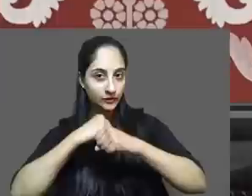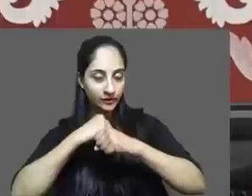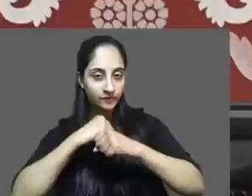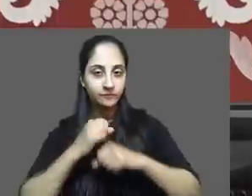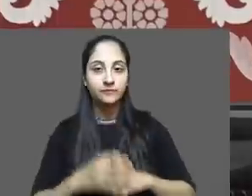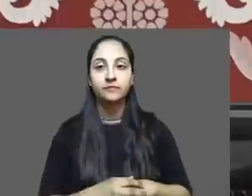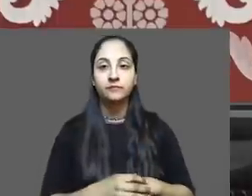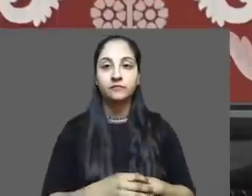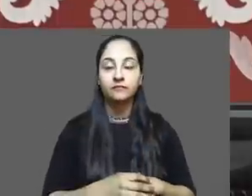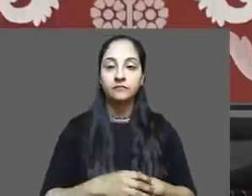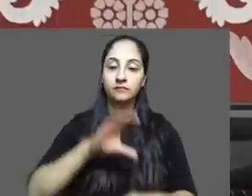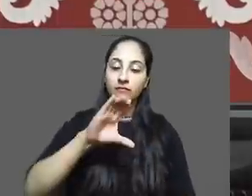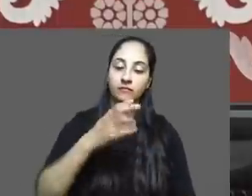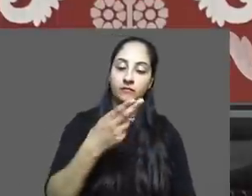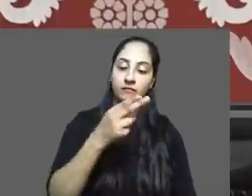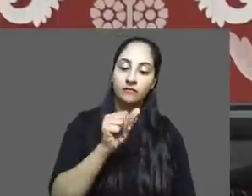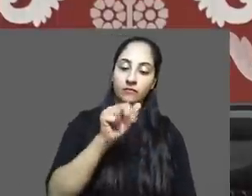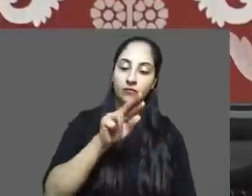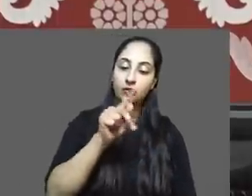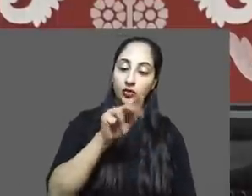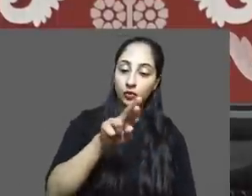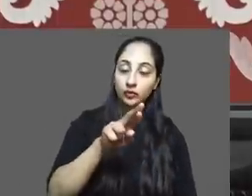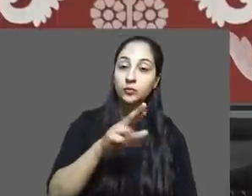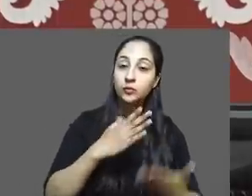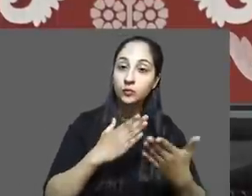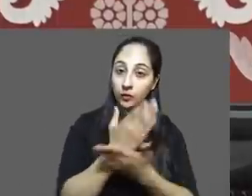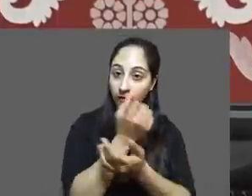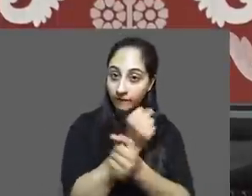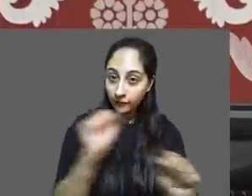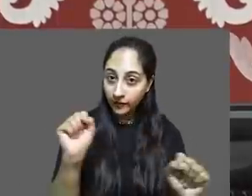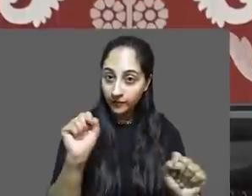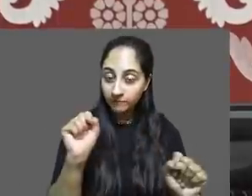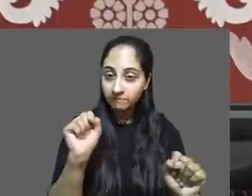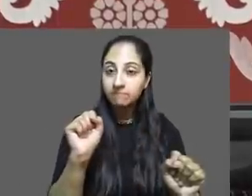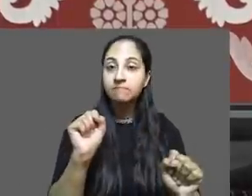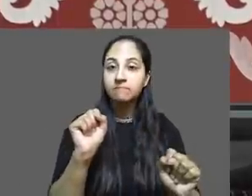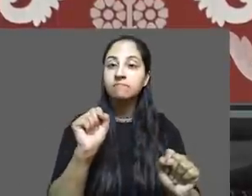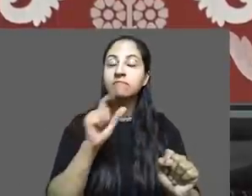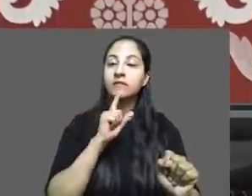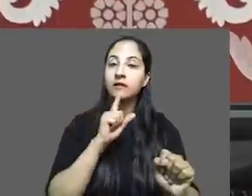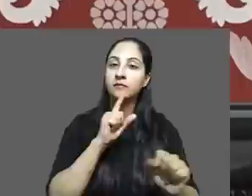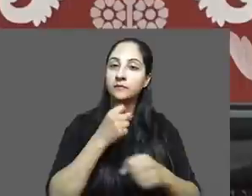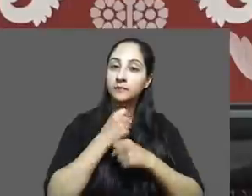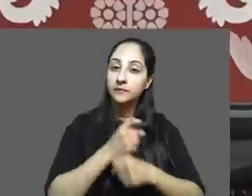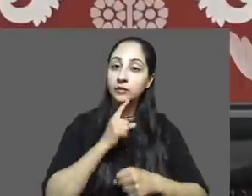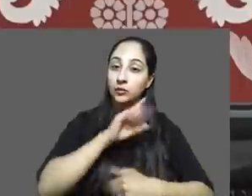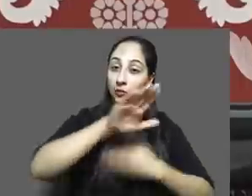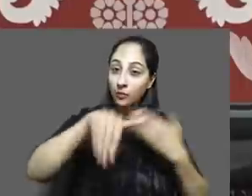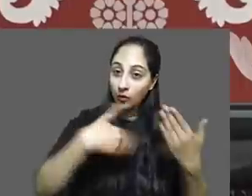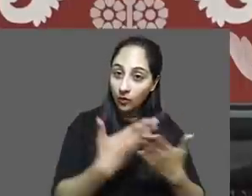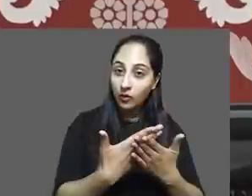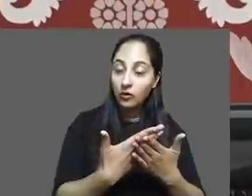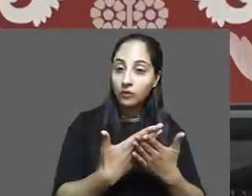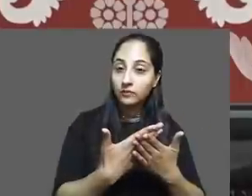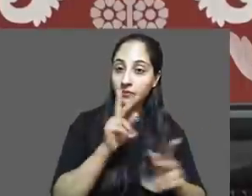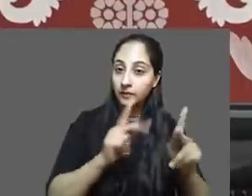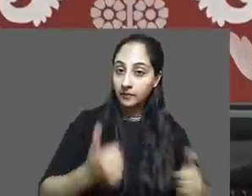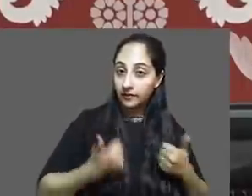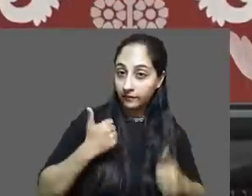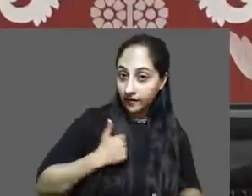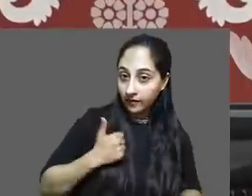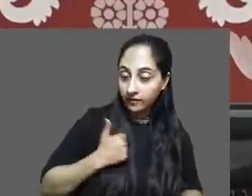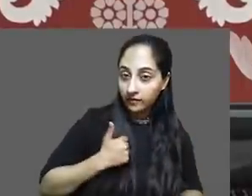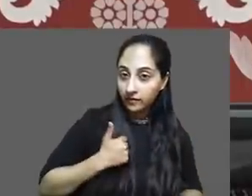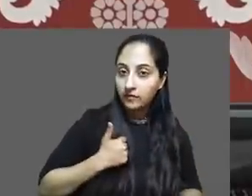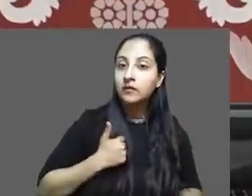are entrenched in laws. The Charter of Rights and Freedoms ensures that all Canadians can speak their